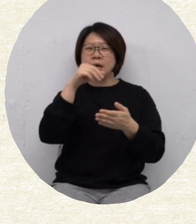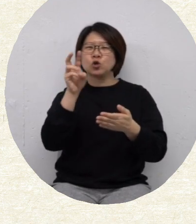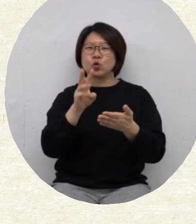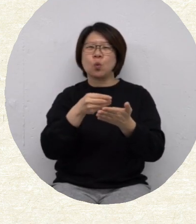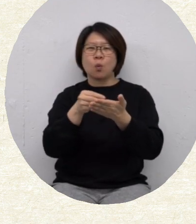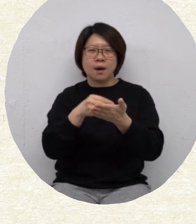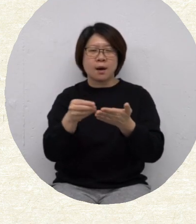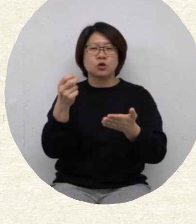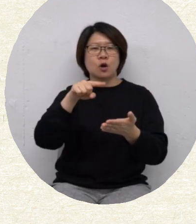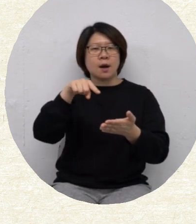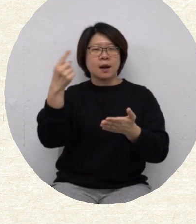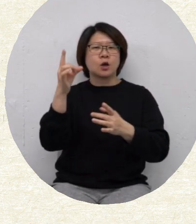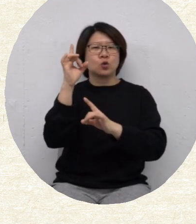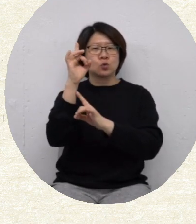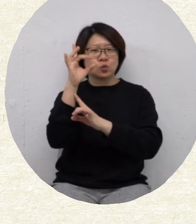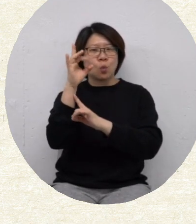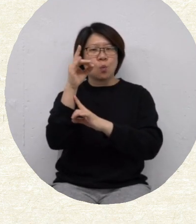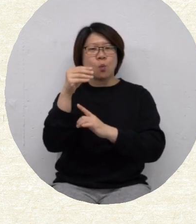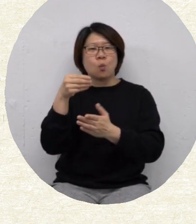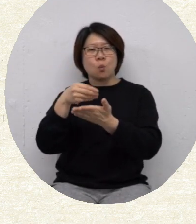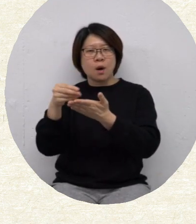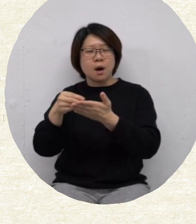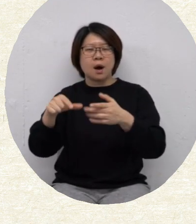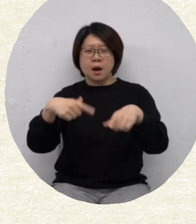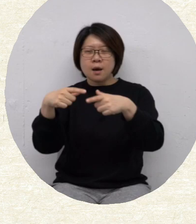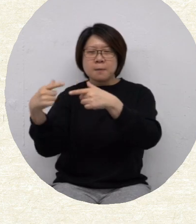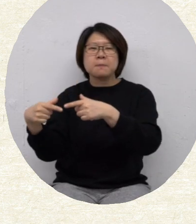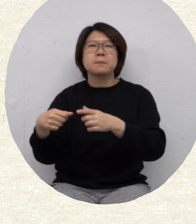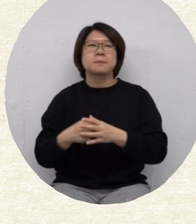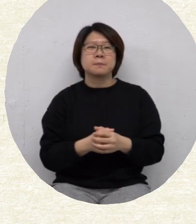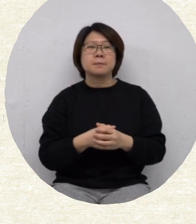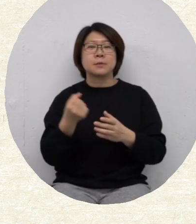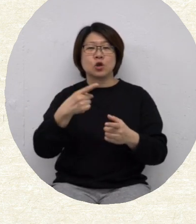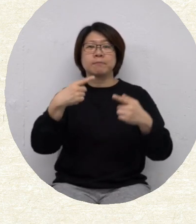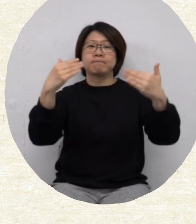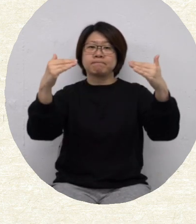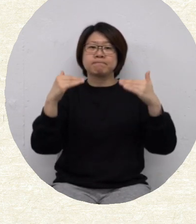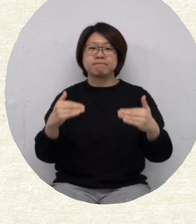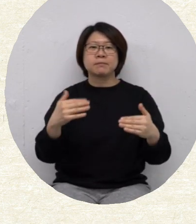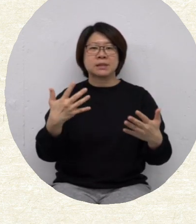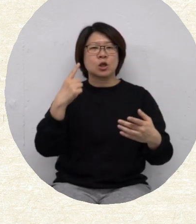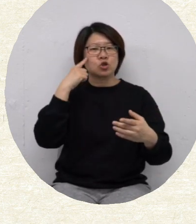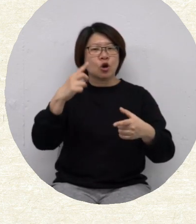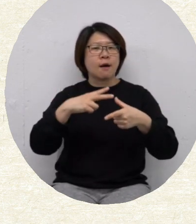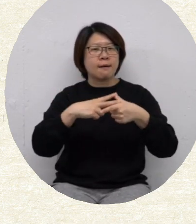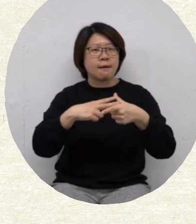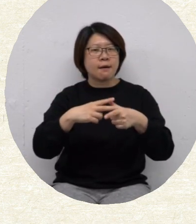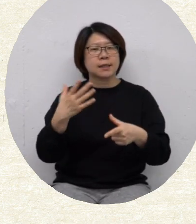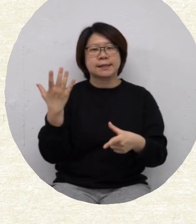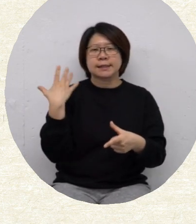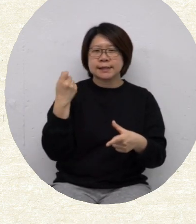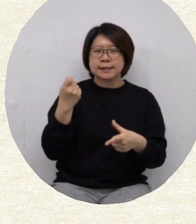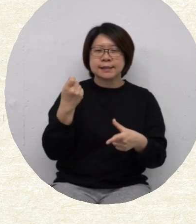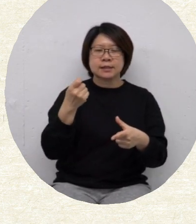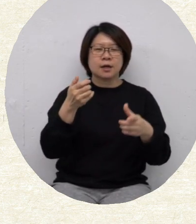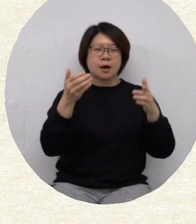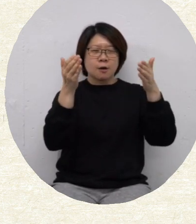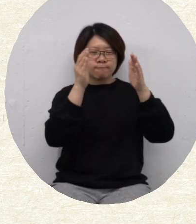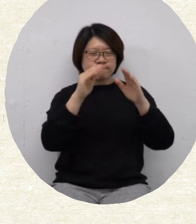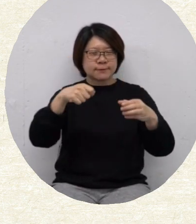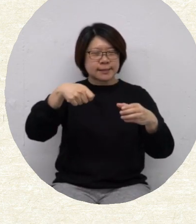I make lithographs and mokuhanga prints in my work. Mokuhanga is a term used to describe contemporary